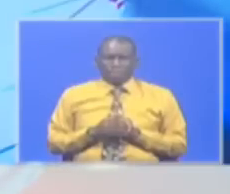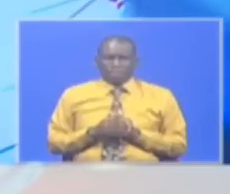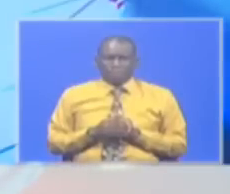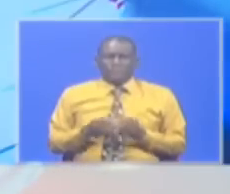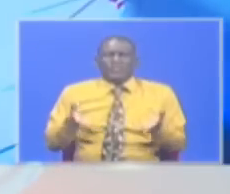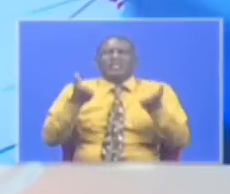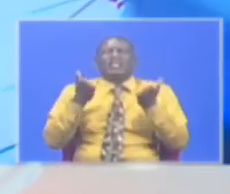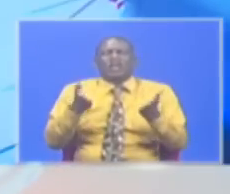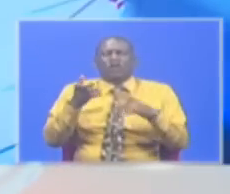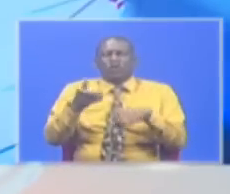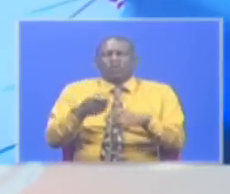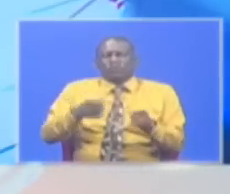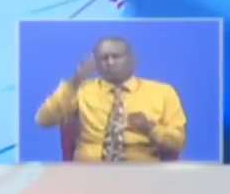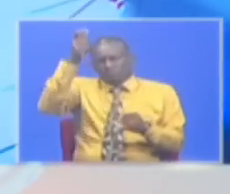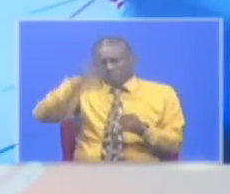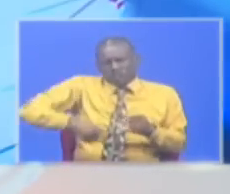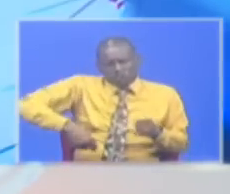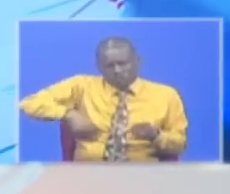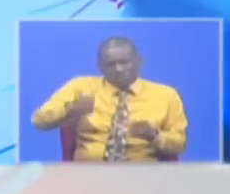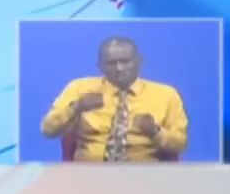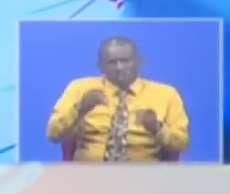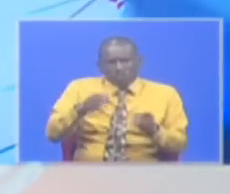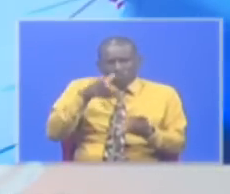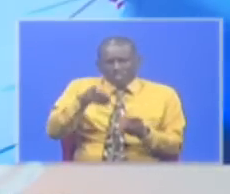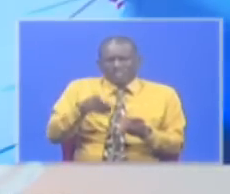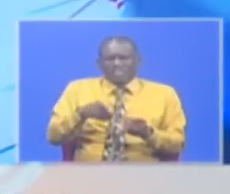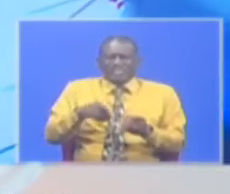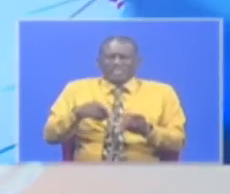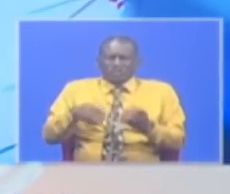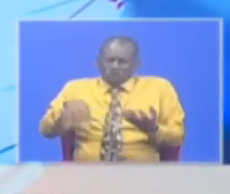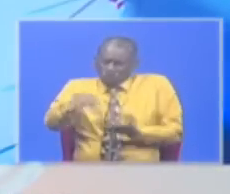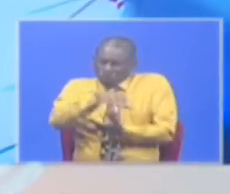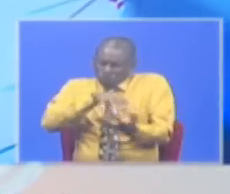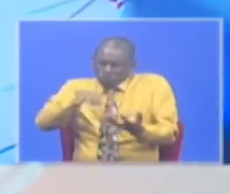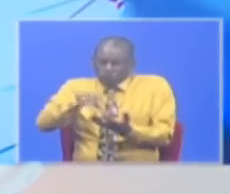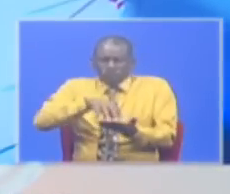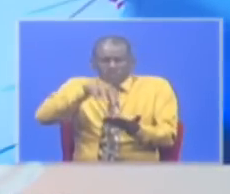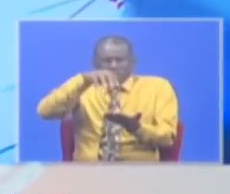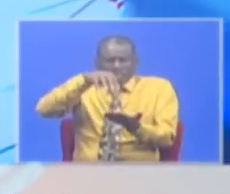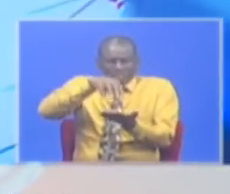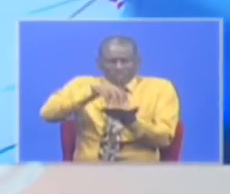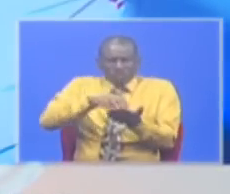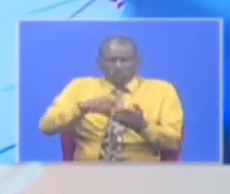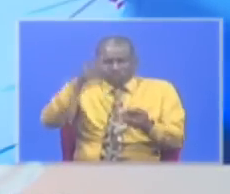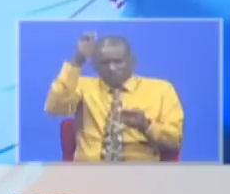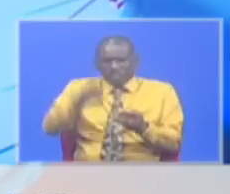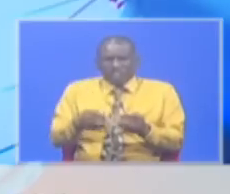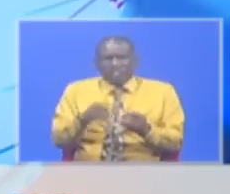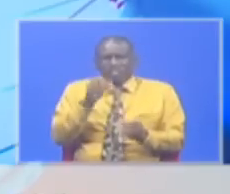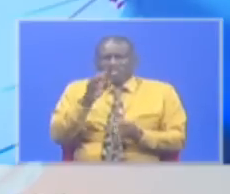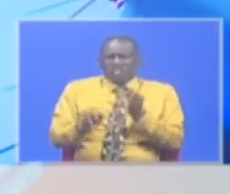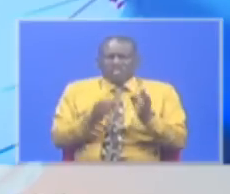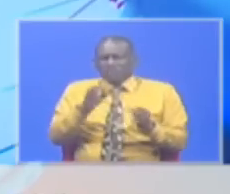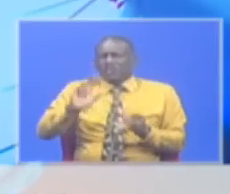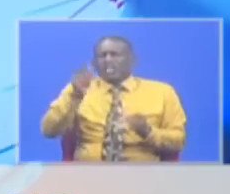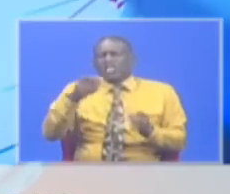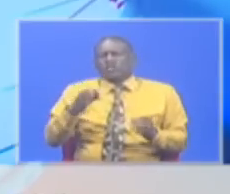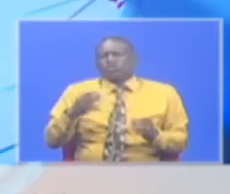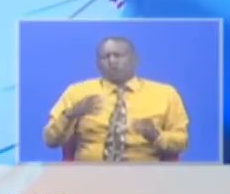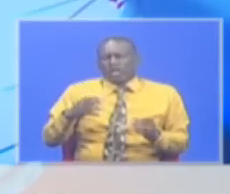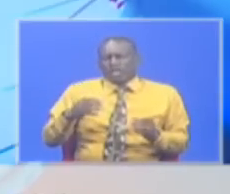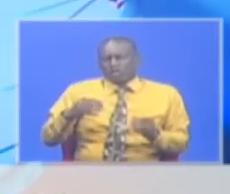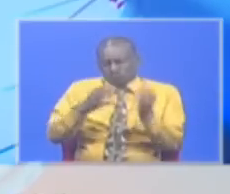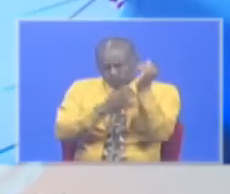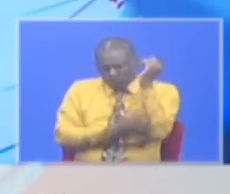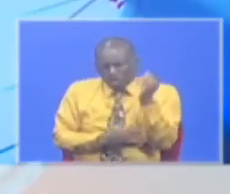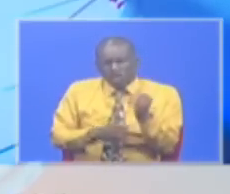Now, from justice for sale to the tilted scales of justice in Kenya. In Kenya, if you're a small fish, you're more likely to drown in the murky waters